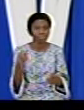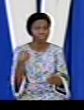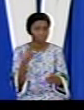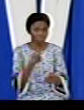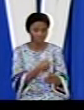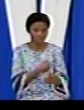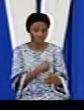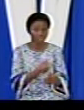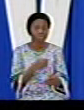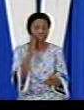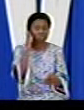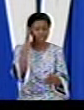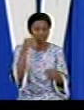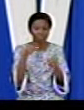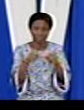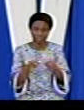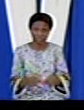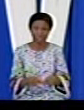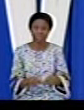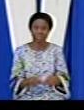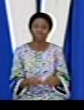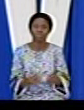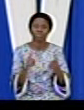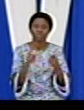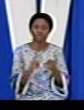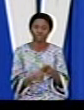the grace of God, fully identified